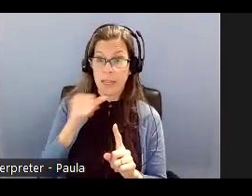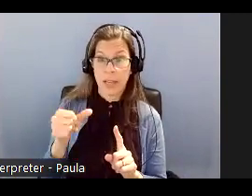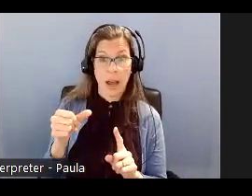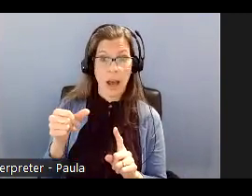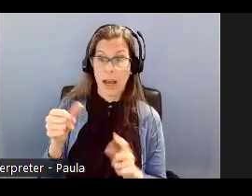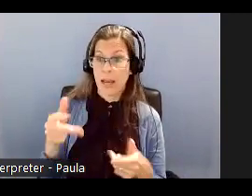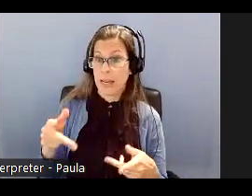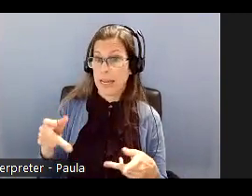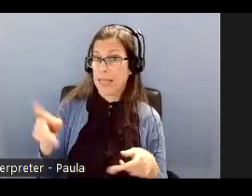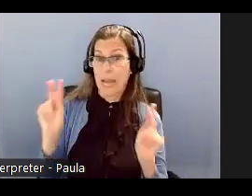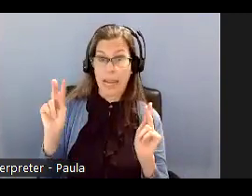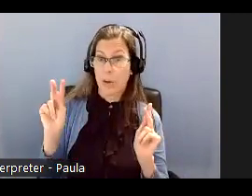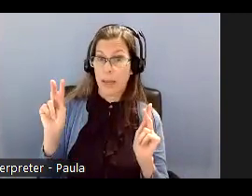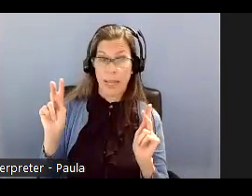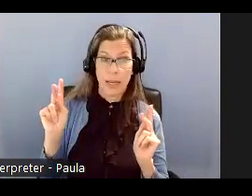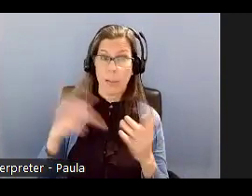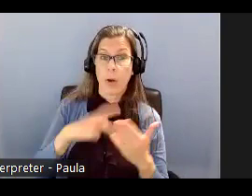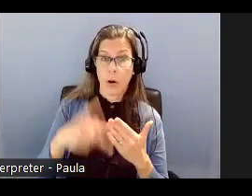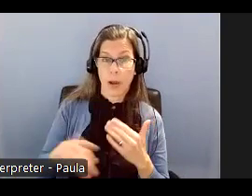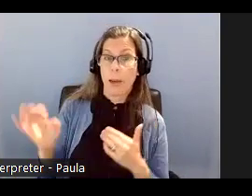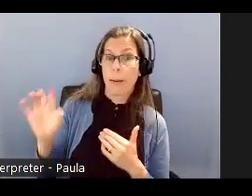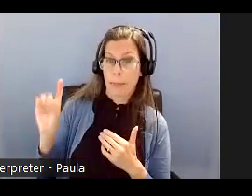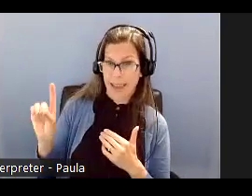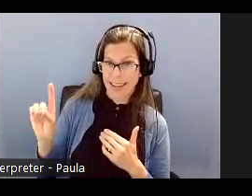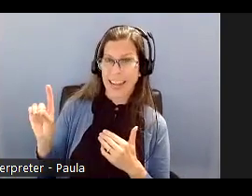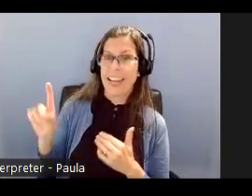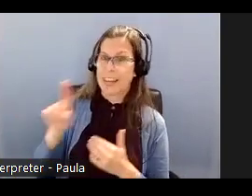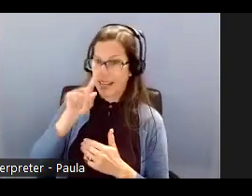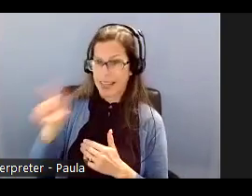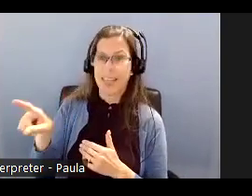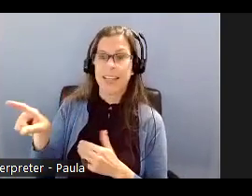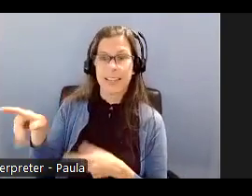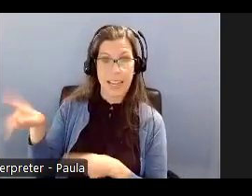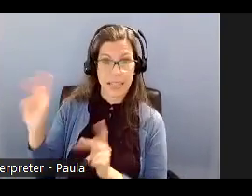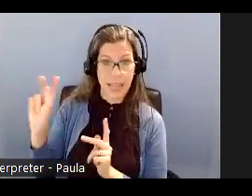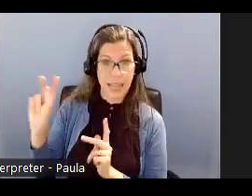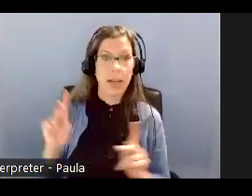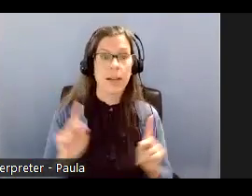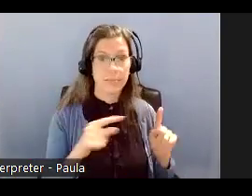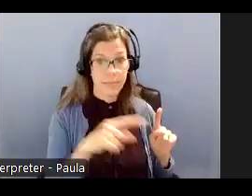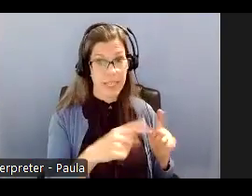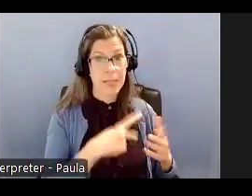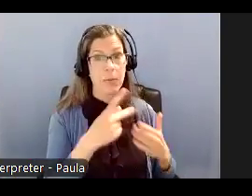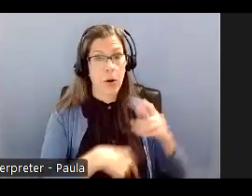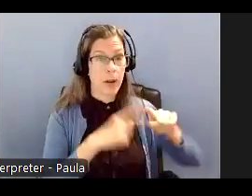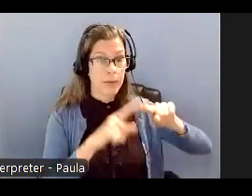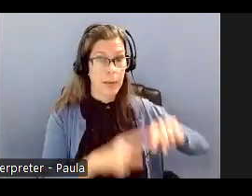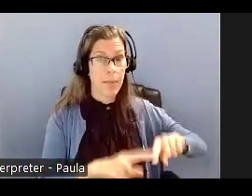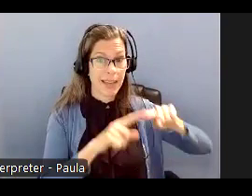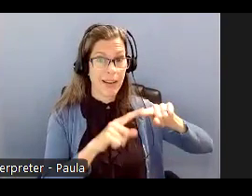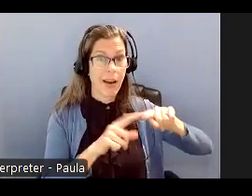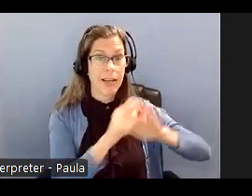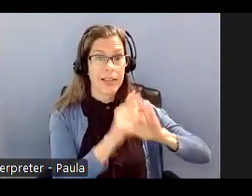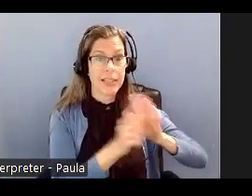unlike Medicaid. It does sit in the state budget. And what that means is that we do need to have